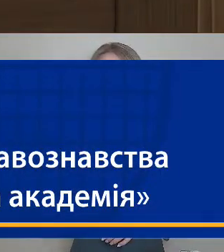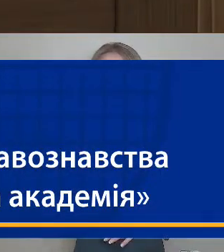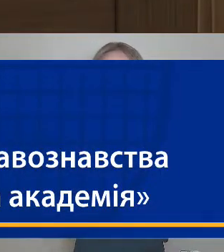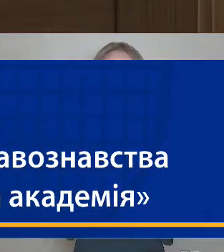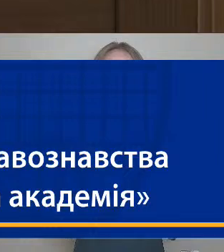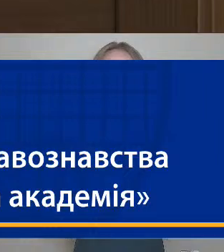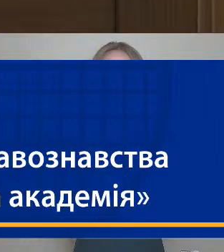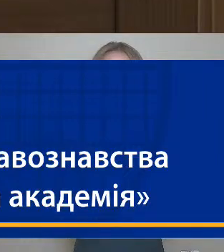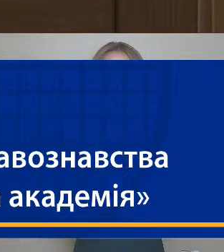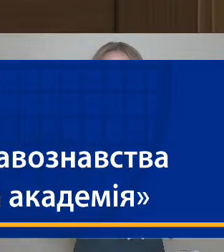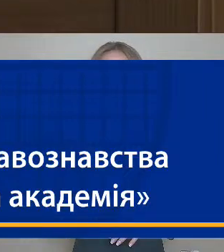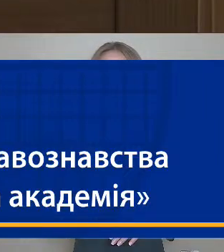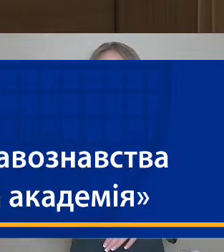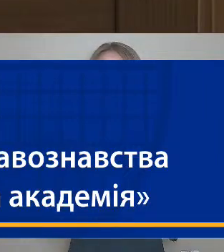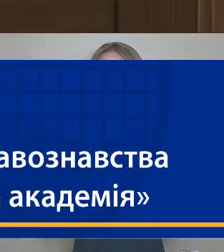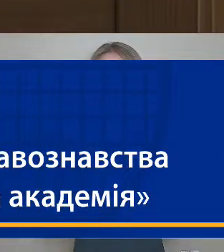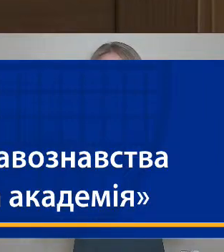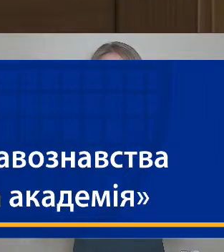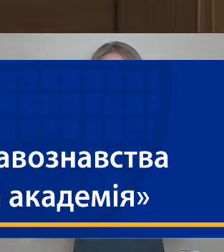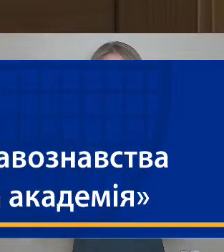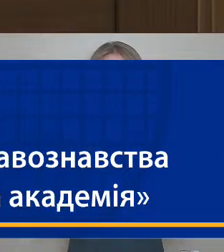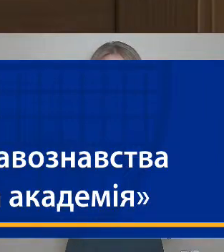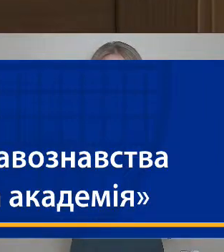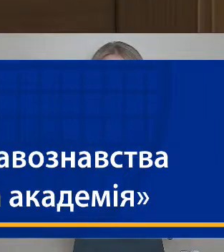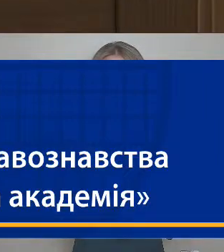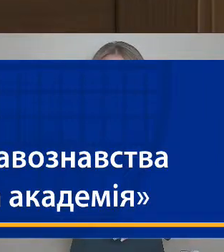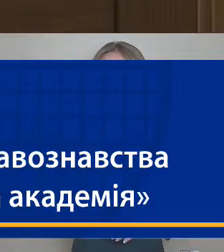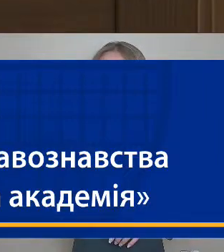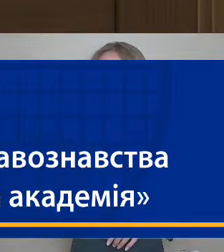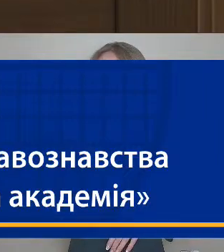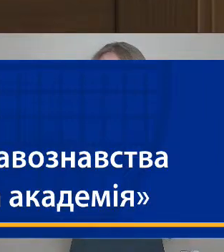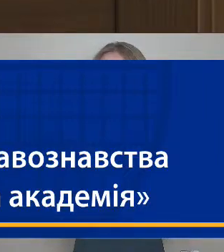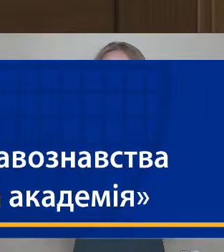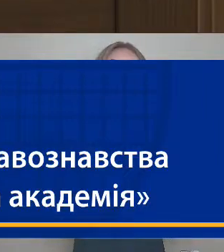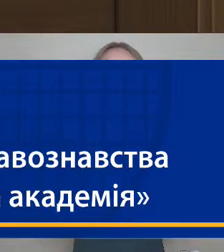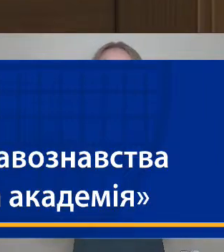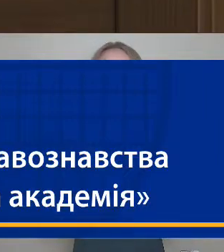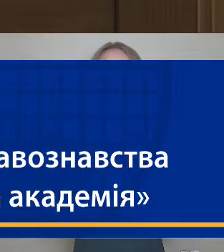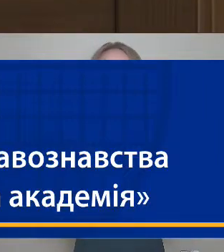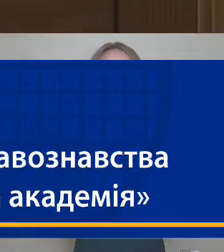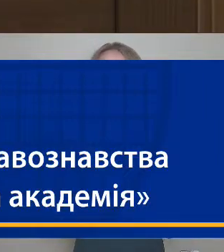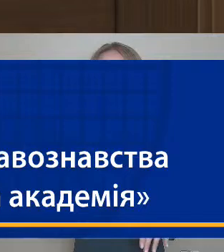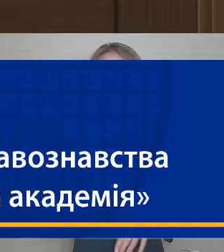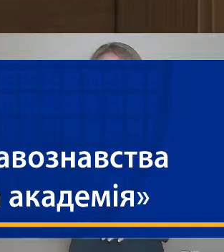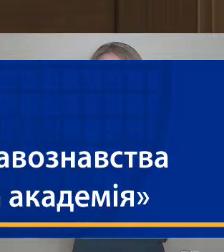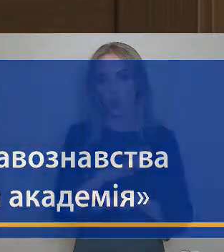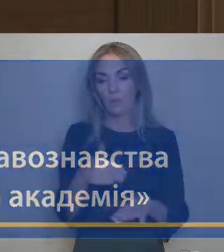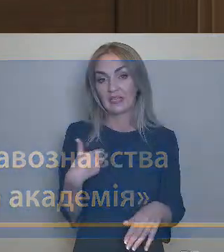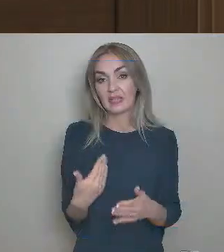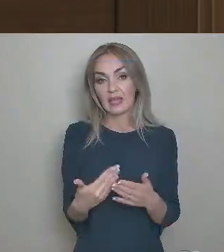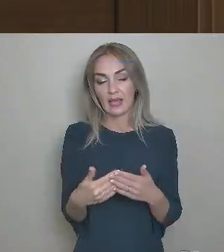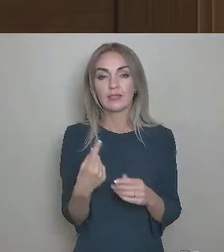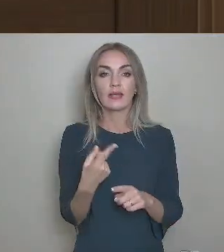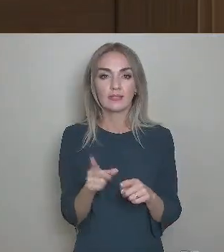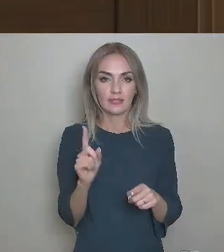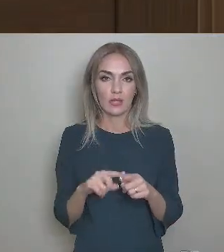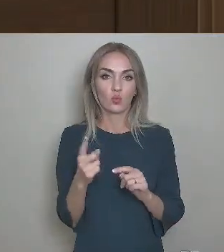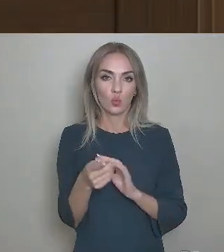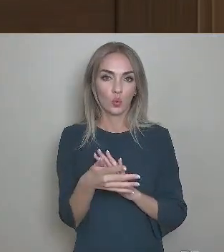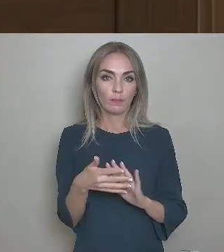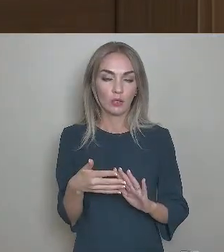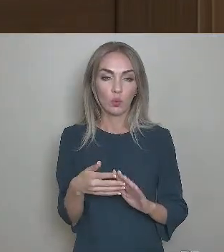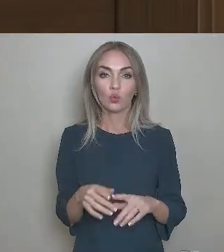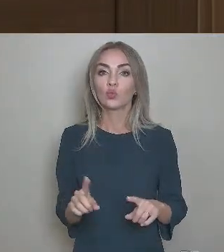we can talk about the areas which are under control of Ukrainian government, and we are